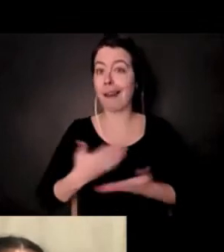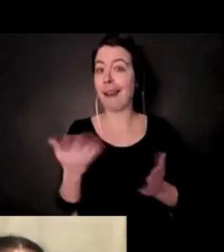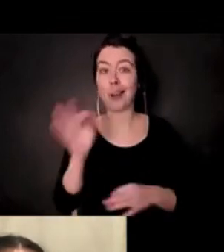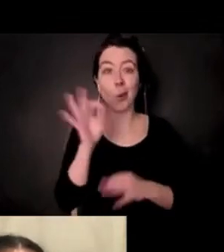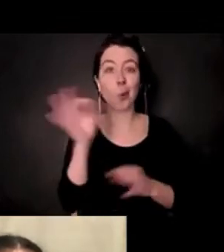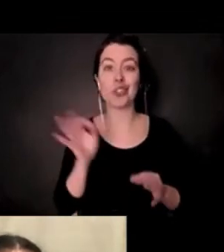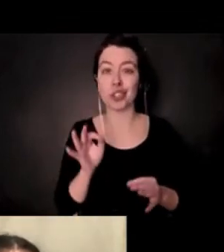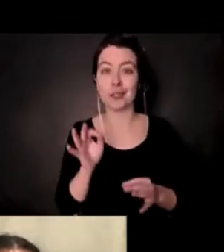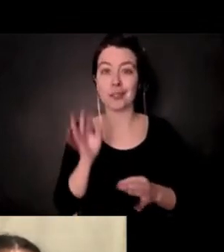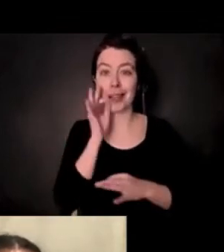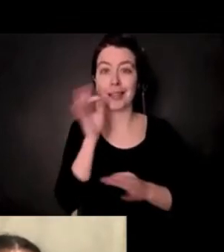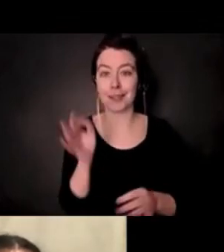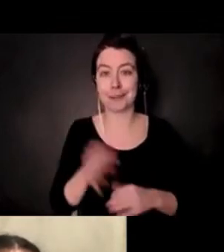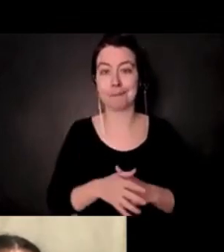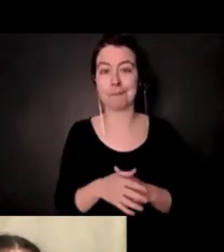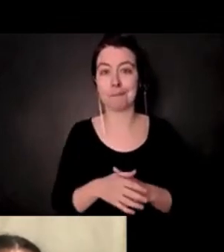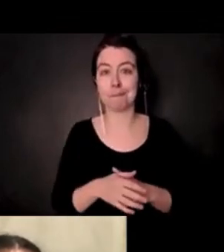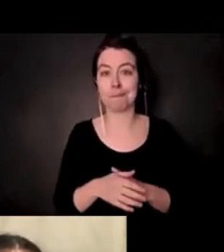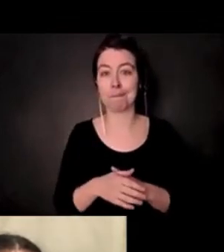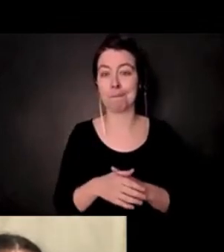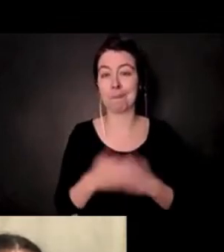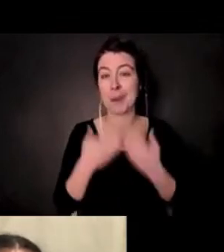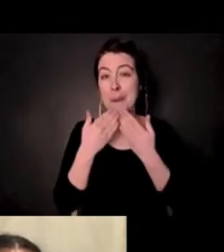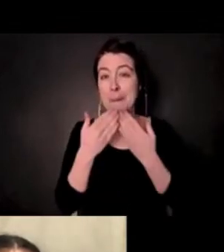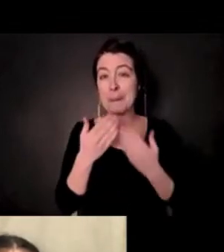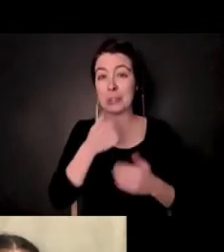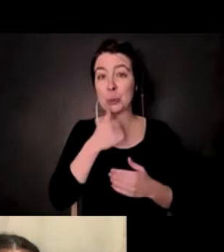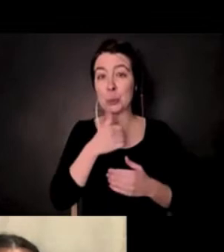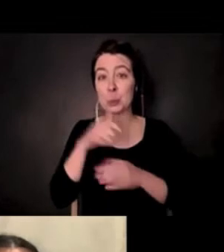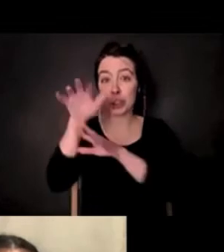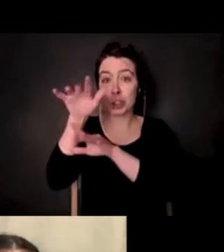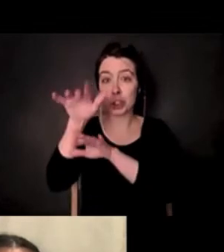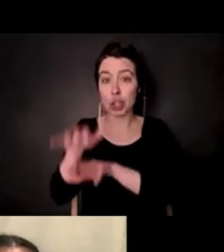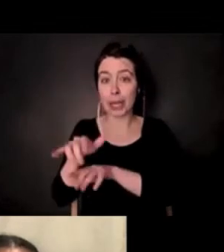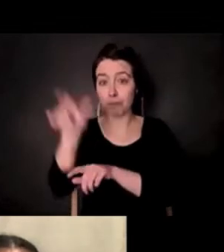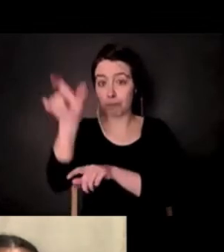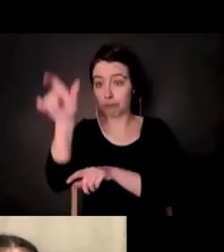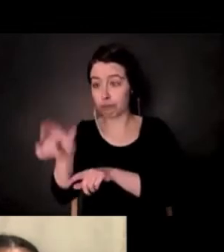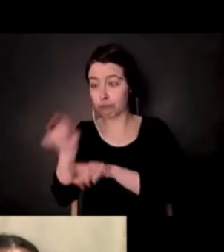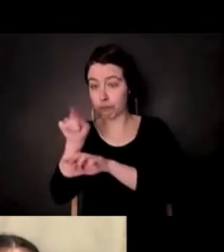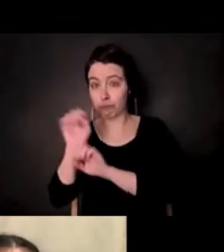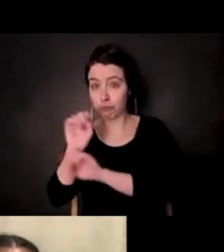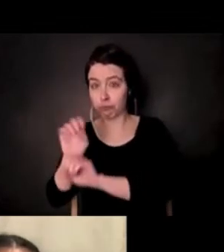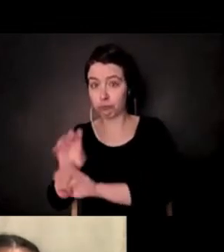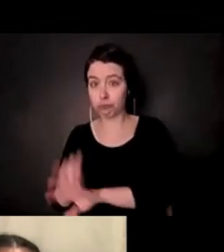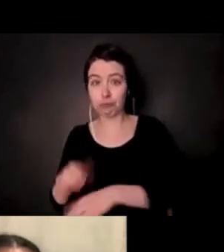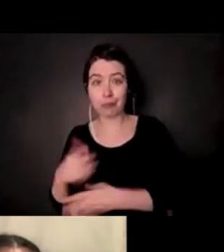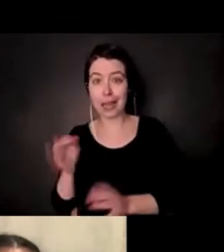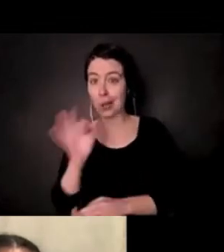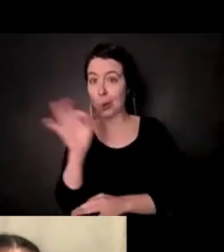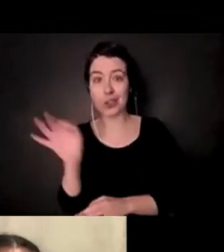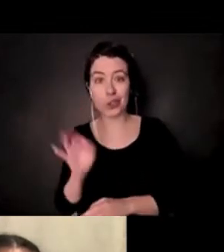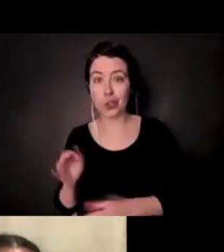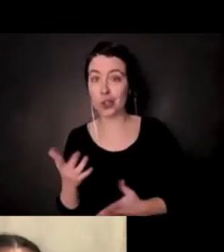use the chat function as part of this webinar to ask questions, contribute to the conversation around the conversation between